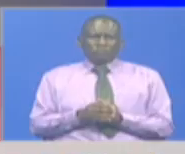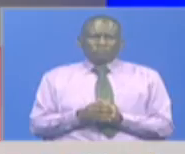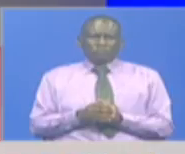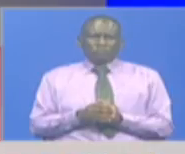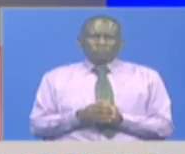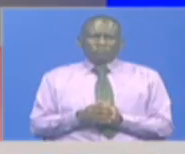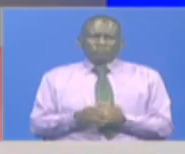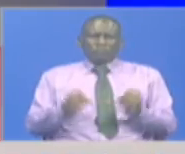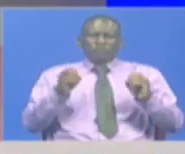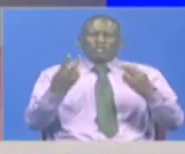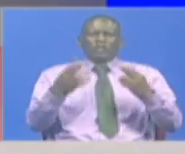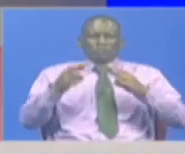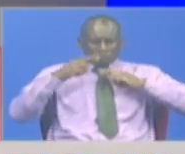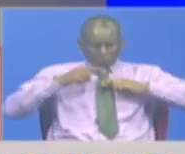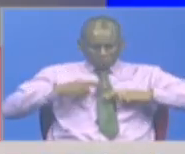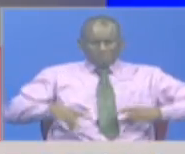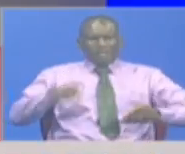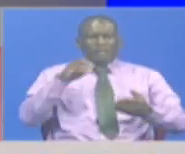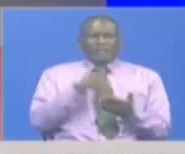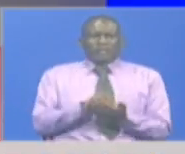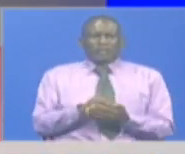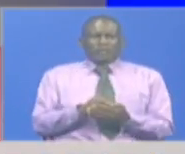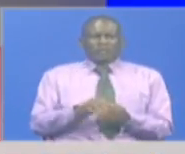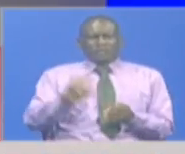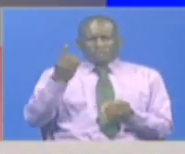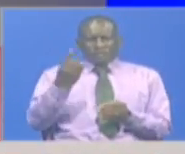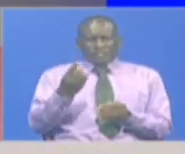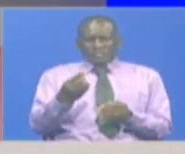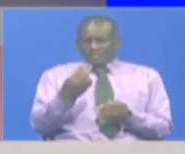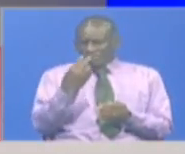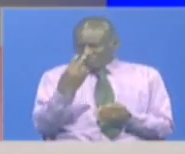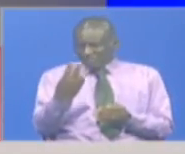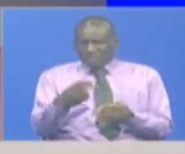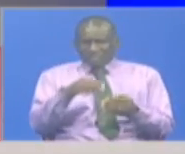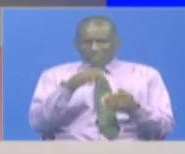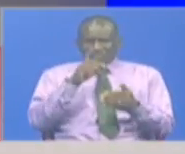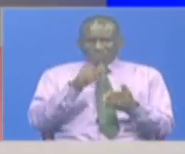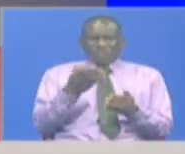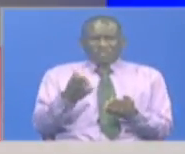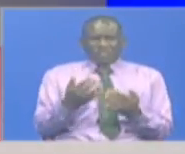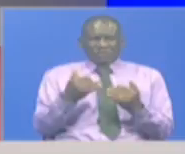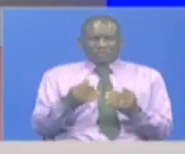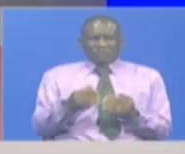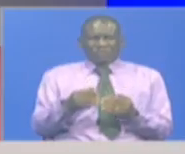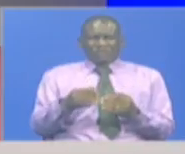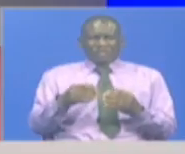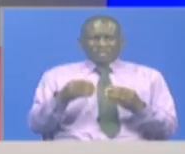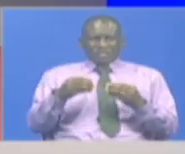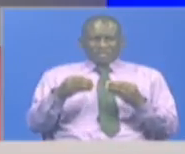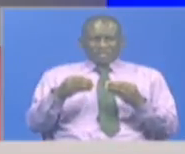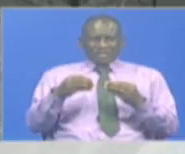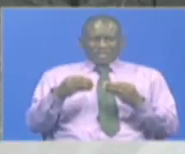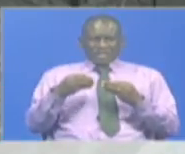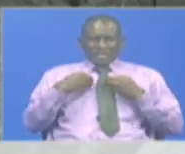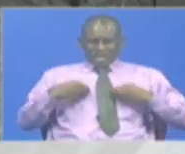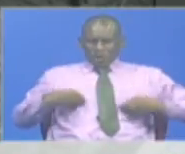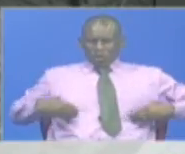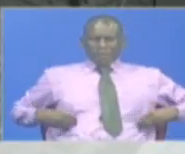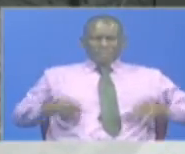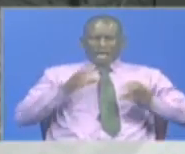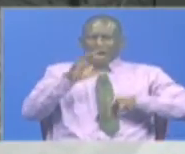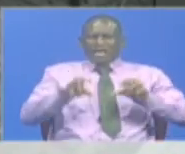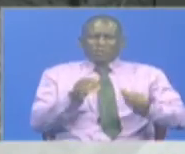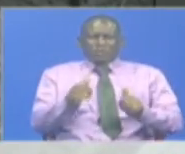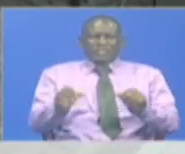All right, time for another quick break. But first, have a look at these. Now, leopards are, of course, incredibly rare animals to